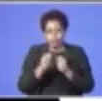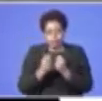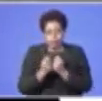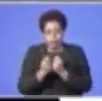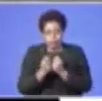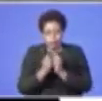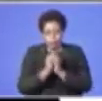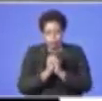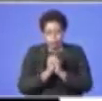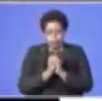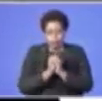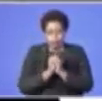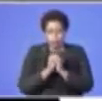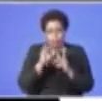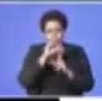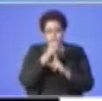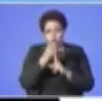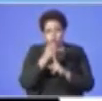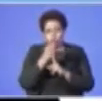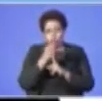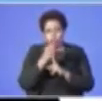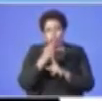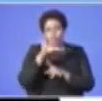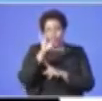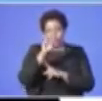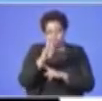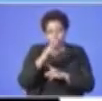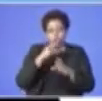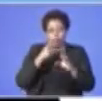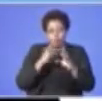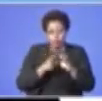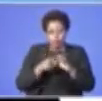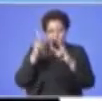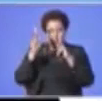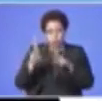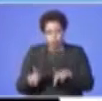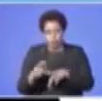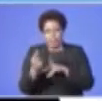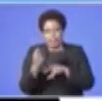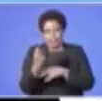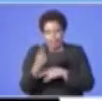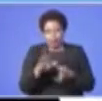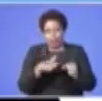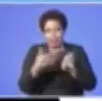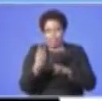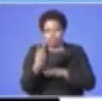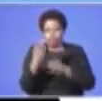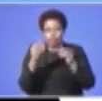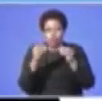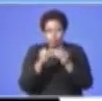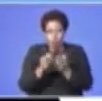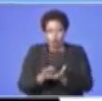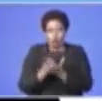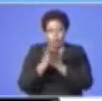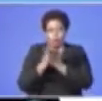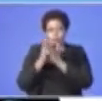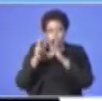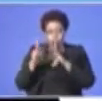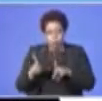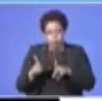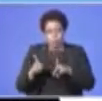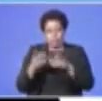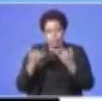Well, the new COVID-19 dashboard still showing 82 confirmed cases in the Bahamas with 11 deaths. There are two more recovered cases, taking that number